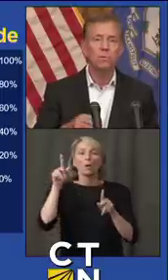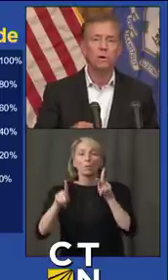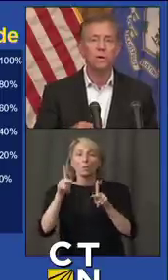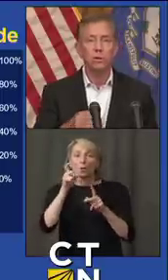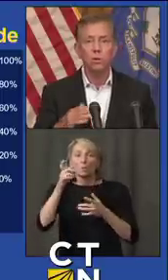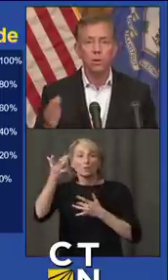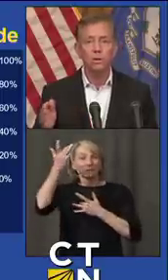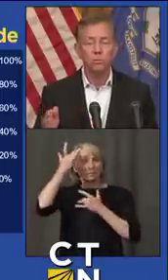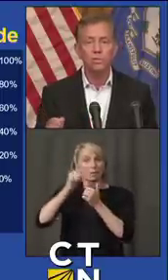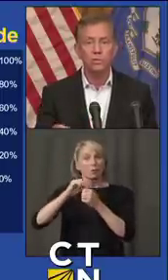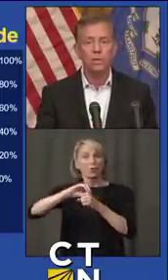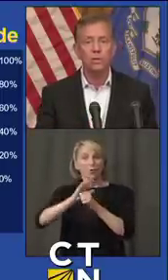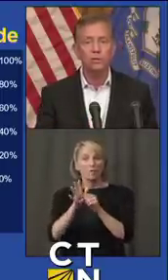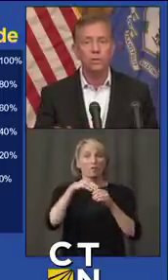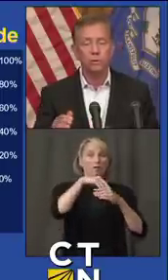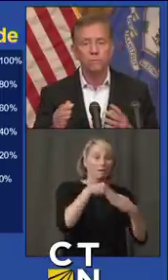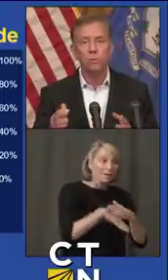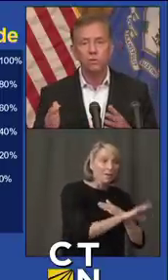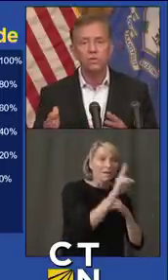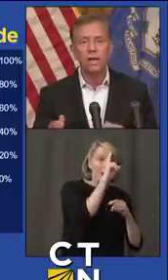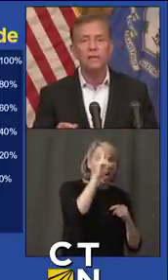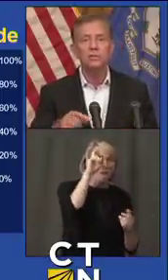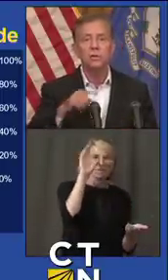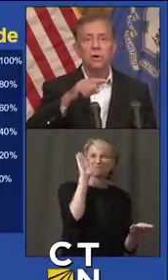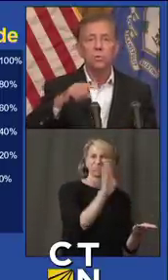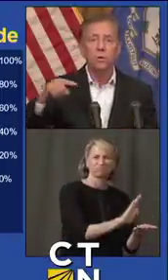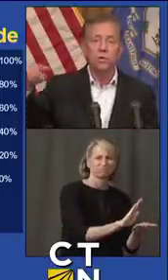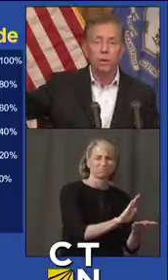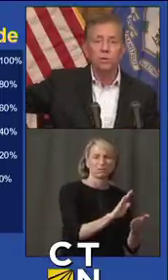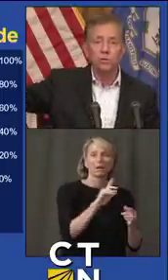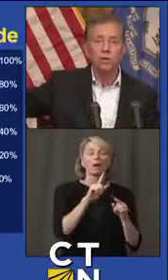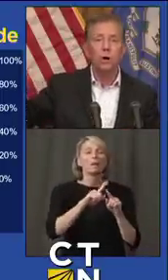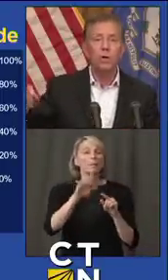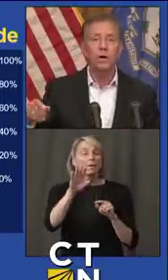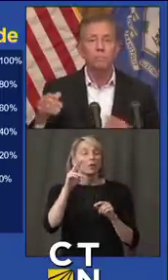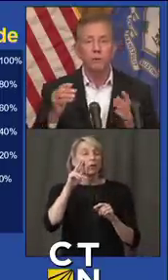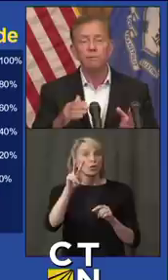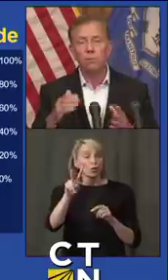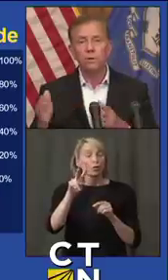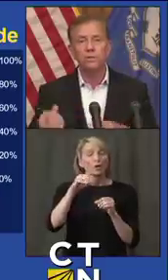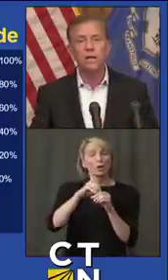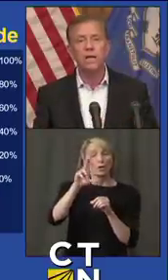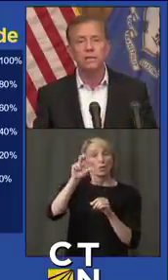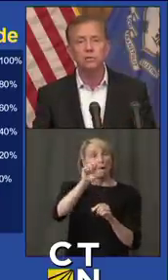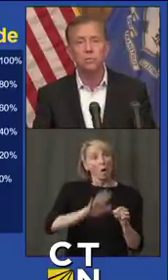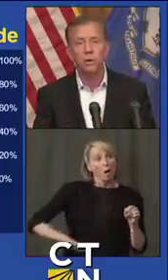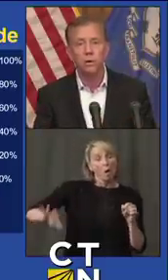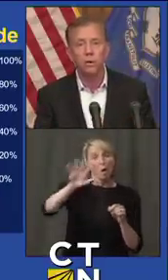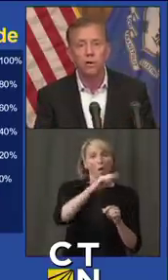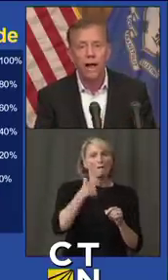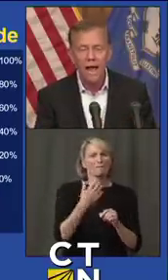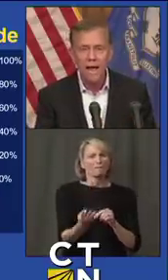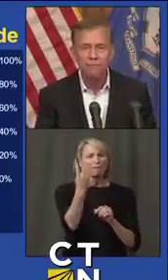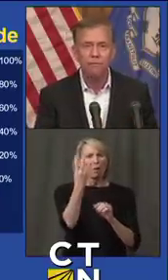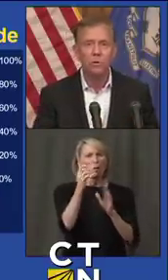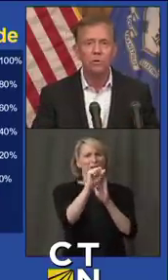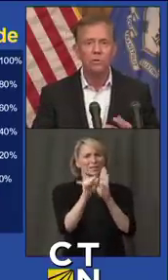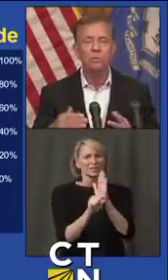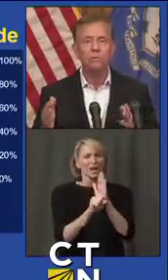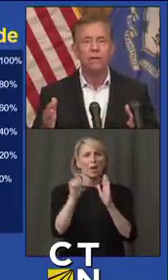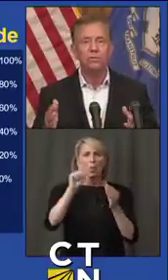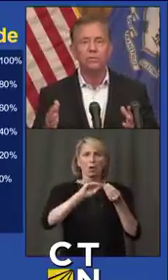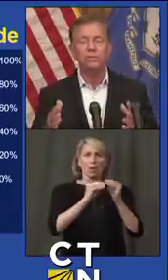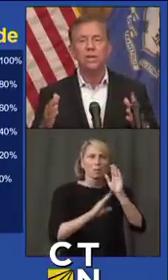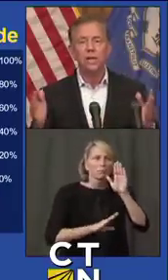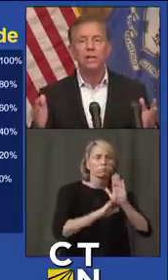implied before, you look around the rest of the country, there are 4 states where the numbers are going up. There are 4 states where over half of all the